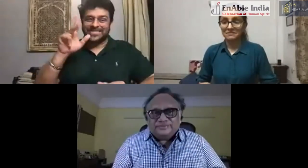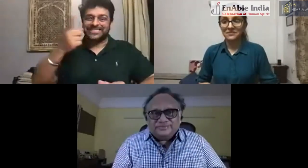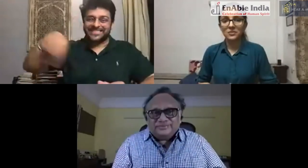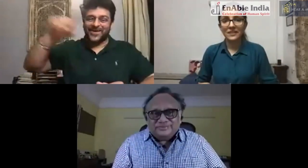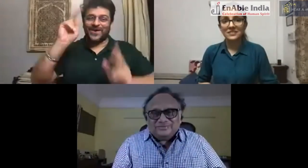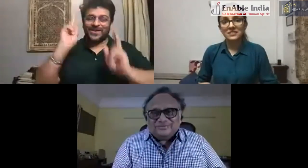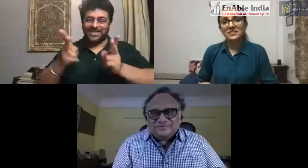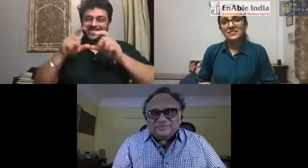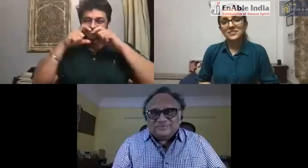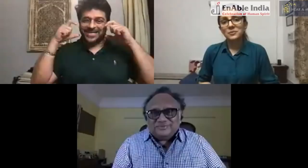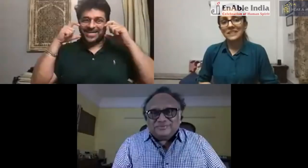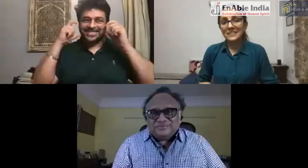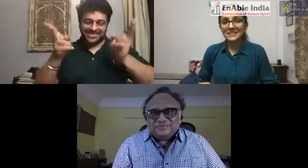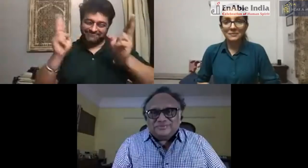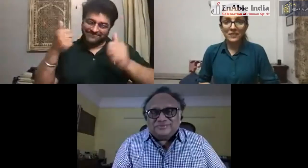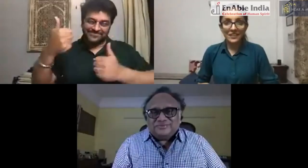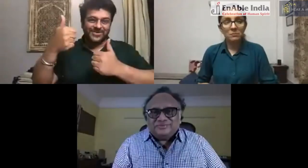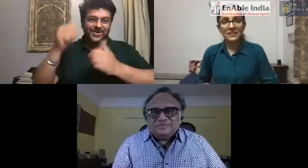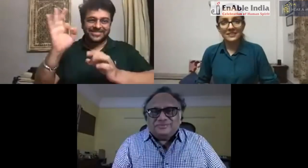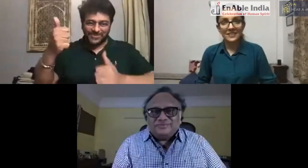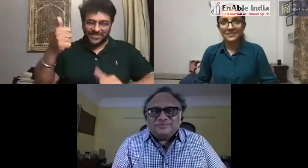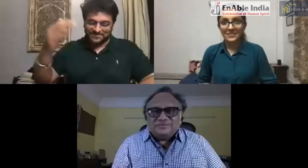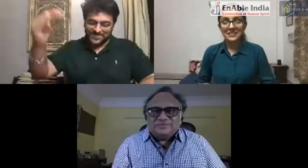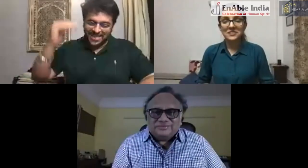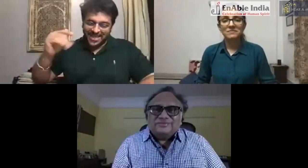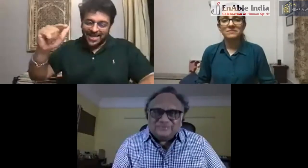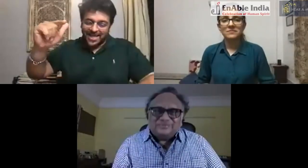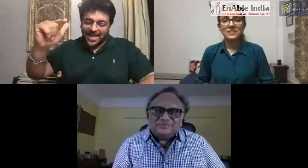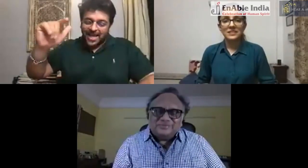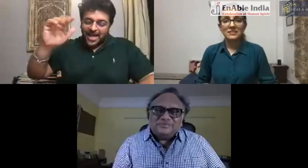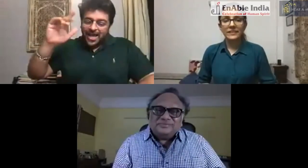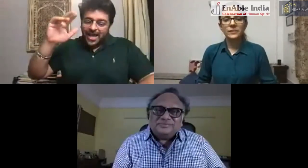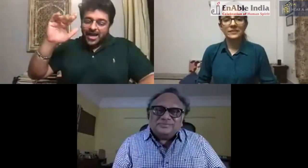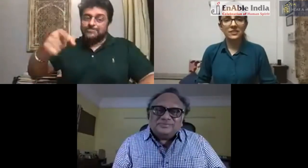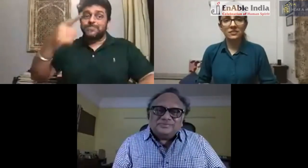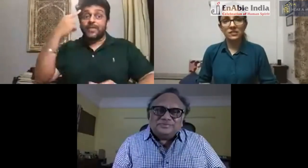Okay. Okay. So please keep wearing your mask then. Great.